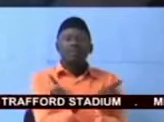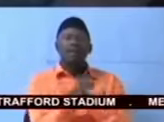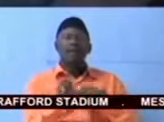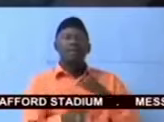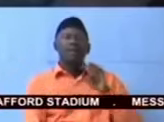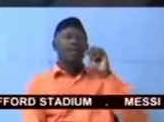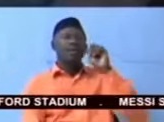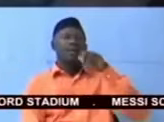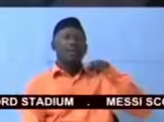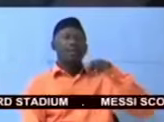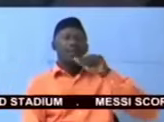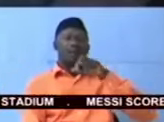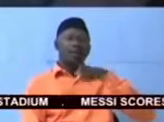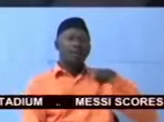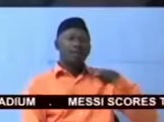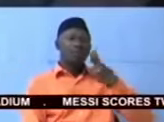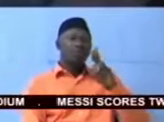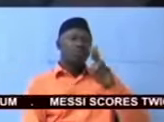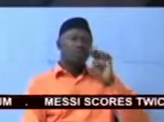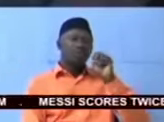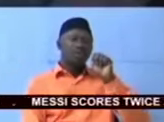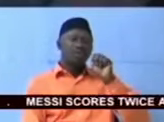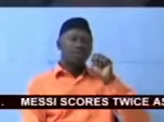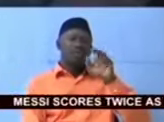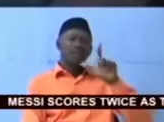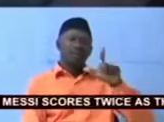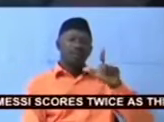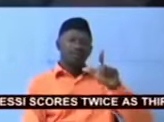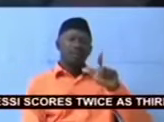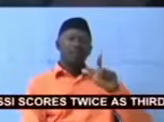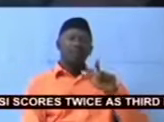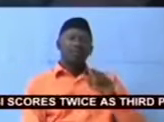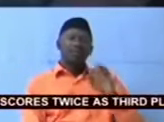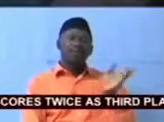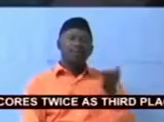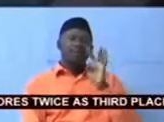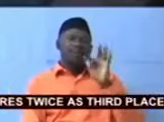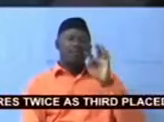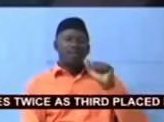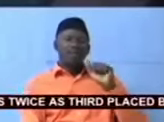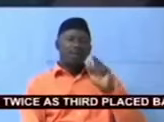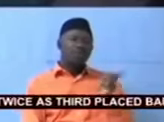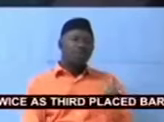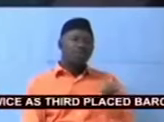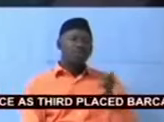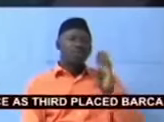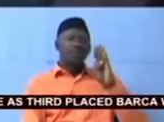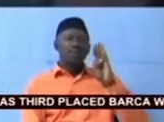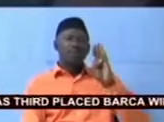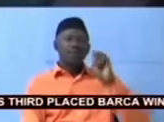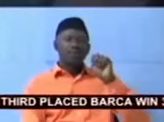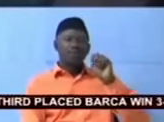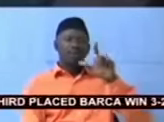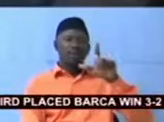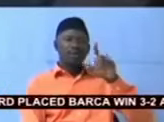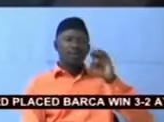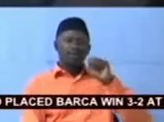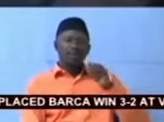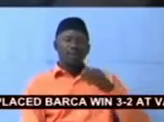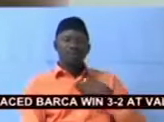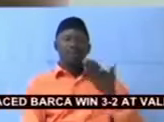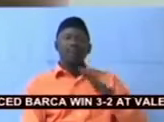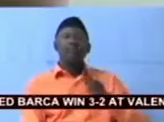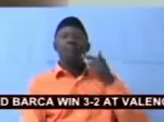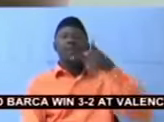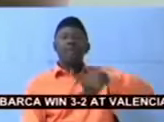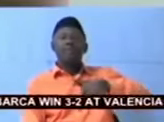momoko utu. He's a Nigerian by national. Domi Nigerian la. Thank you